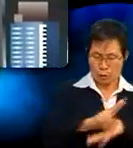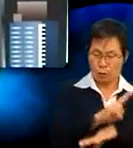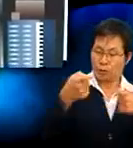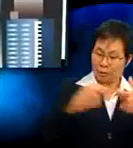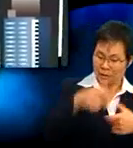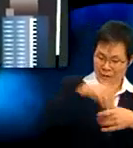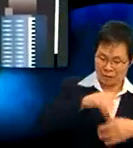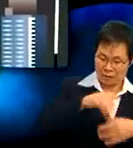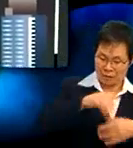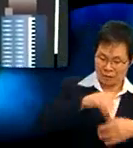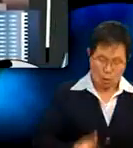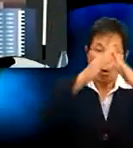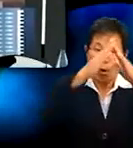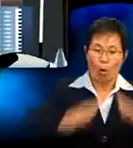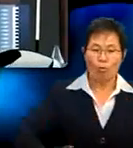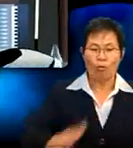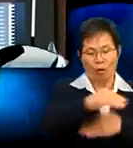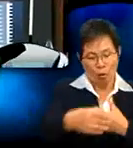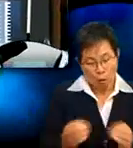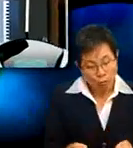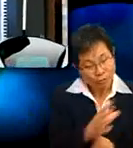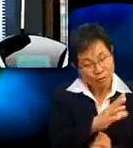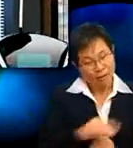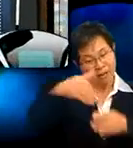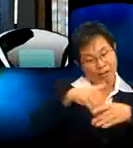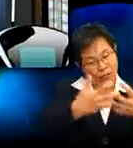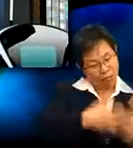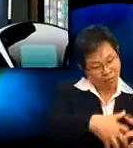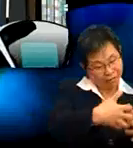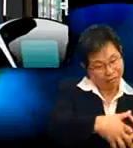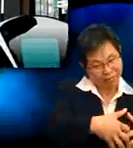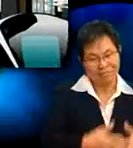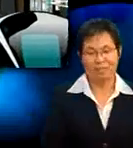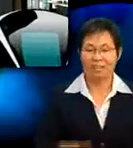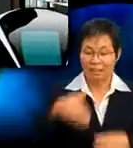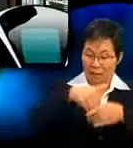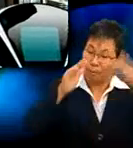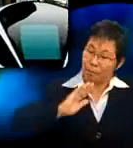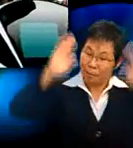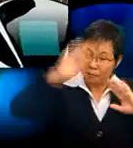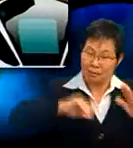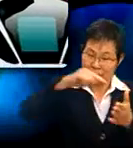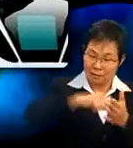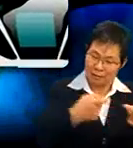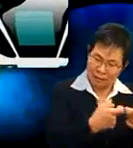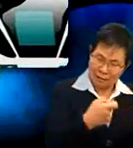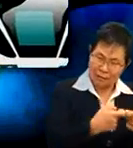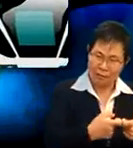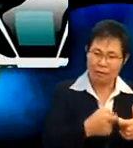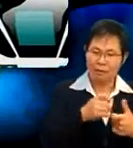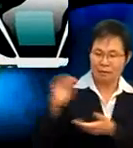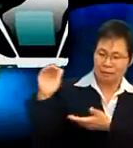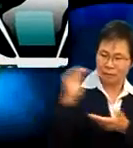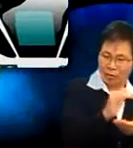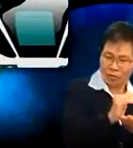We use electricity in our homes, in offices and also in factories. In Malaysia, this electricity